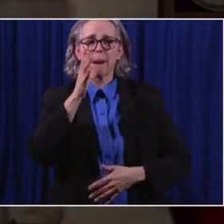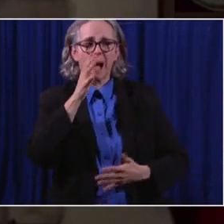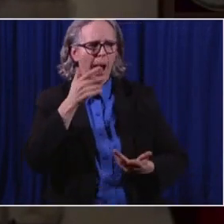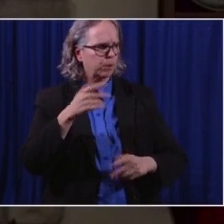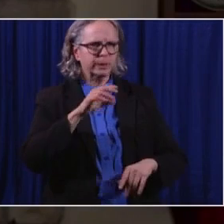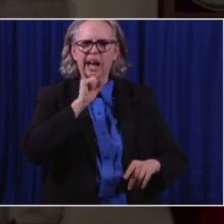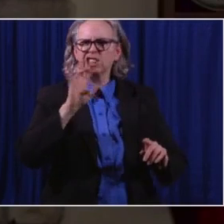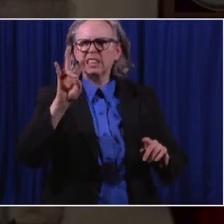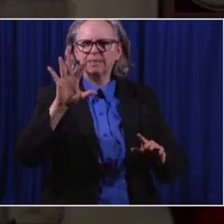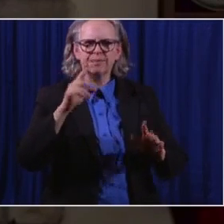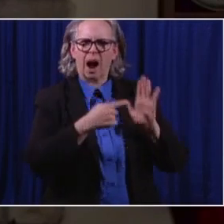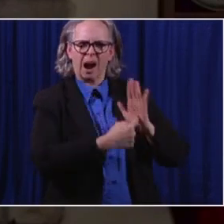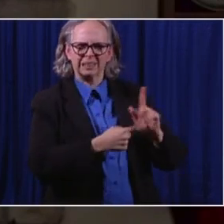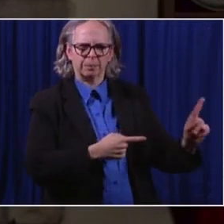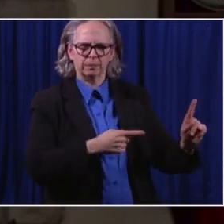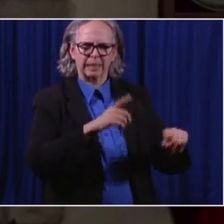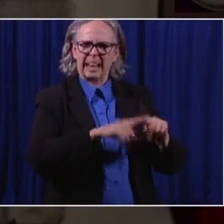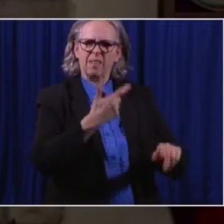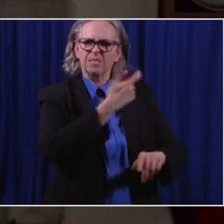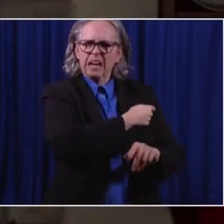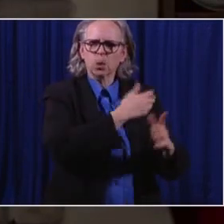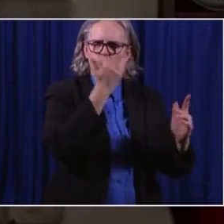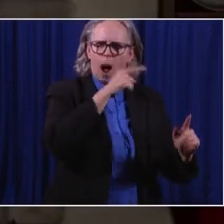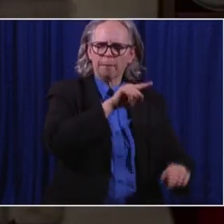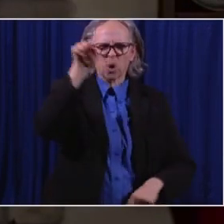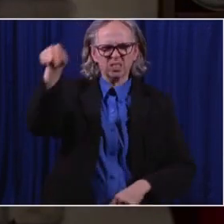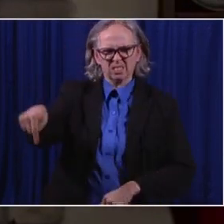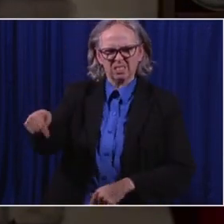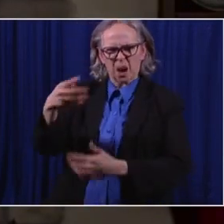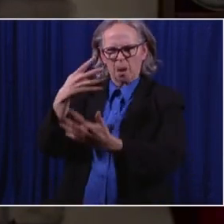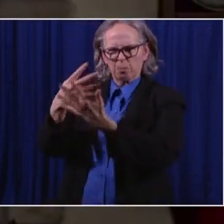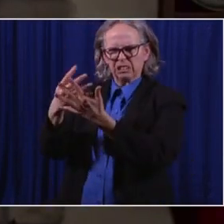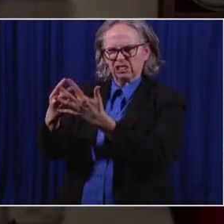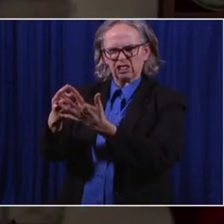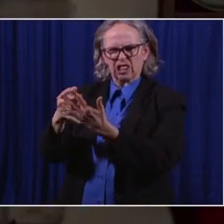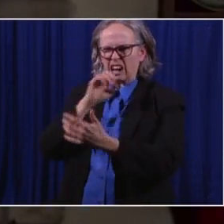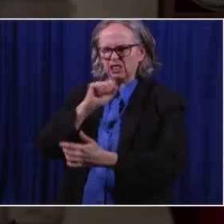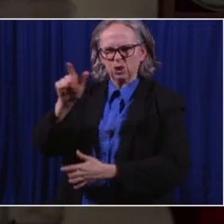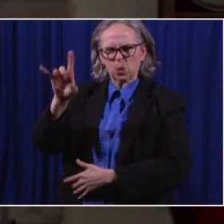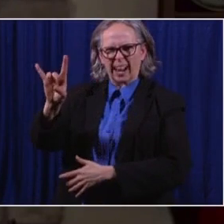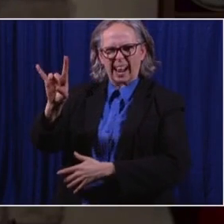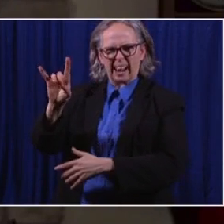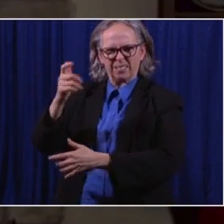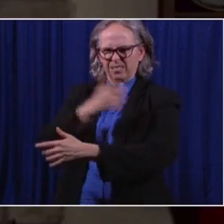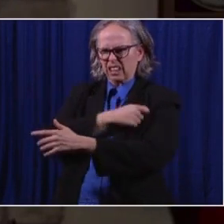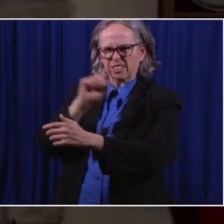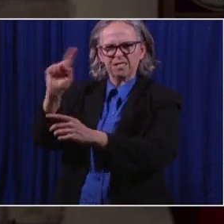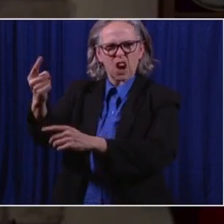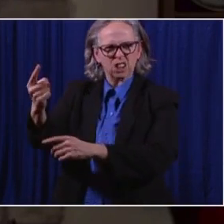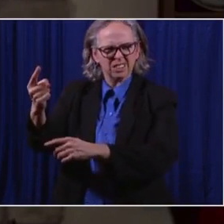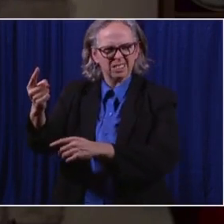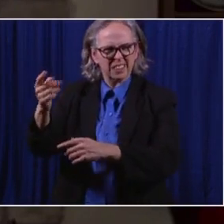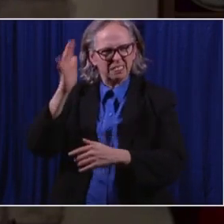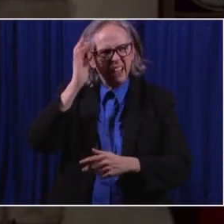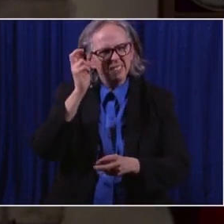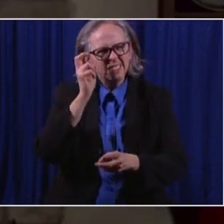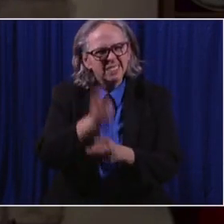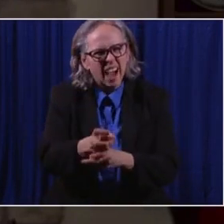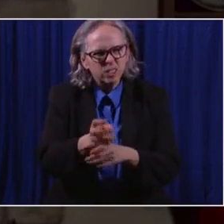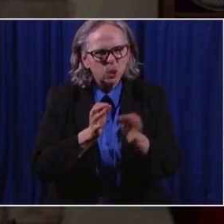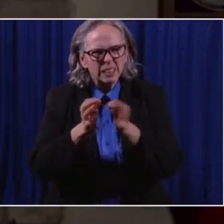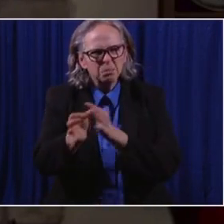is going to get it in prison. And so, life is full of choices. And one of the things a governor has to